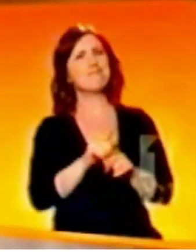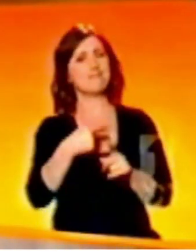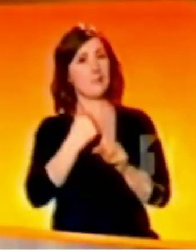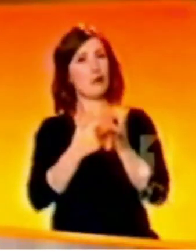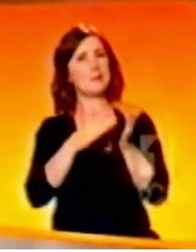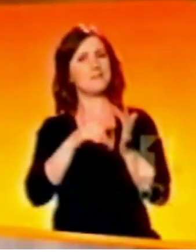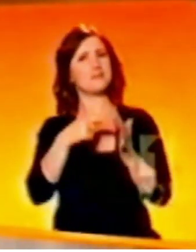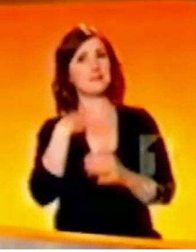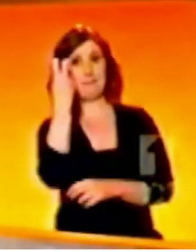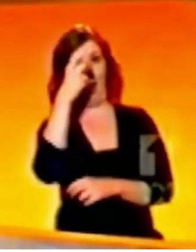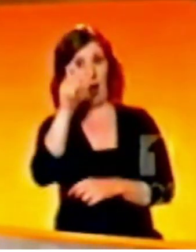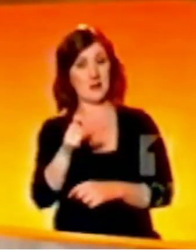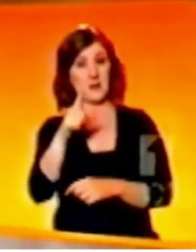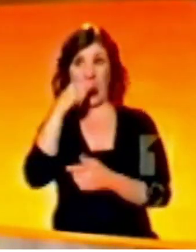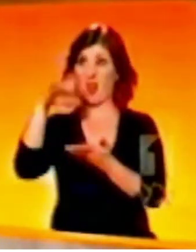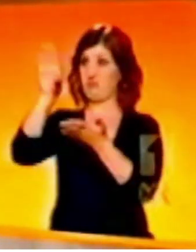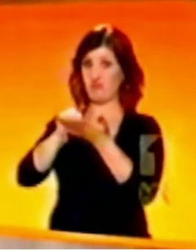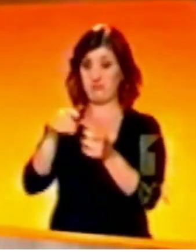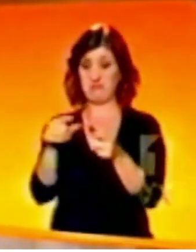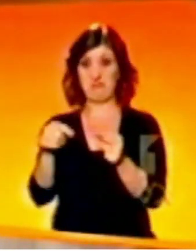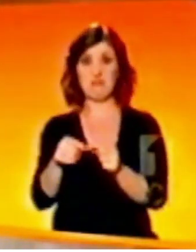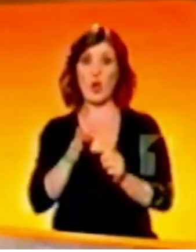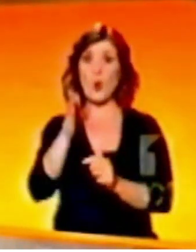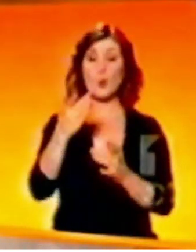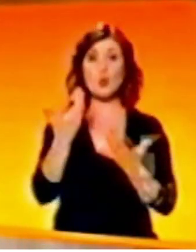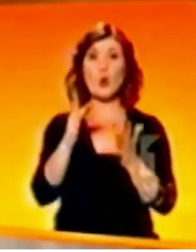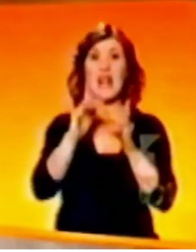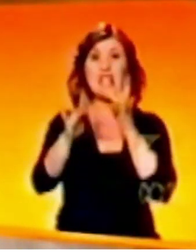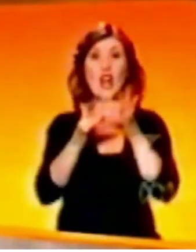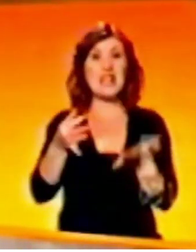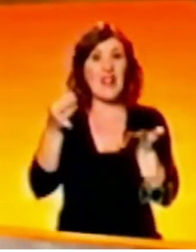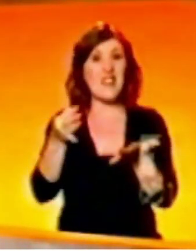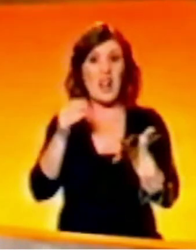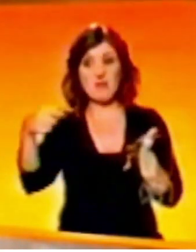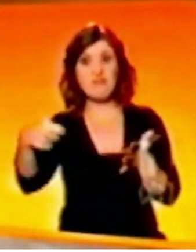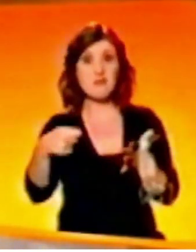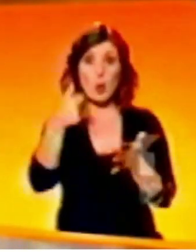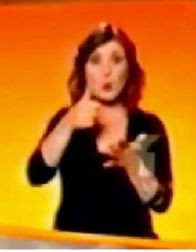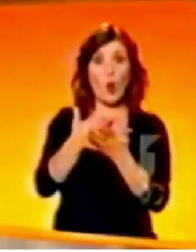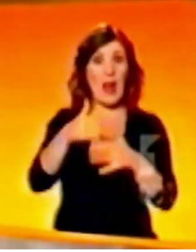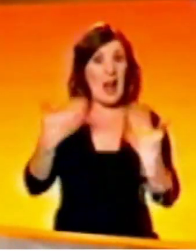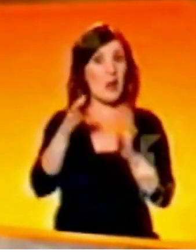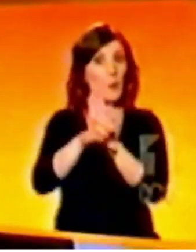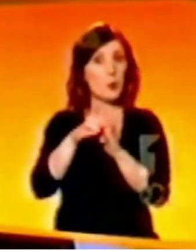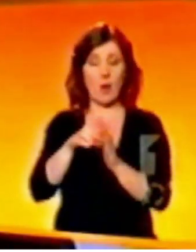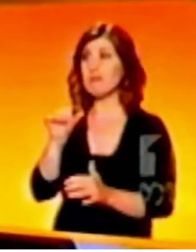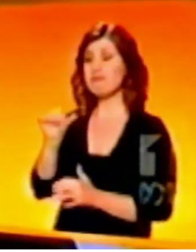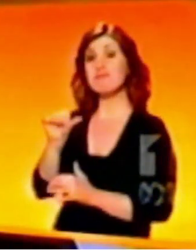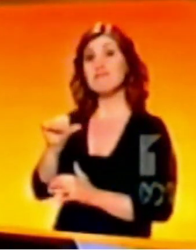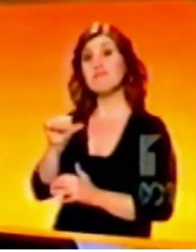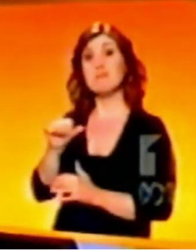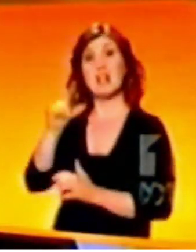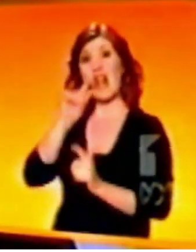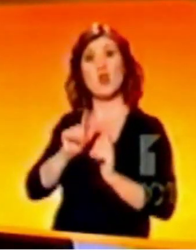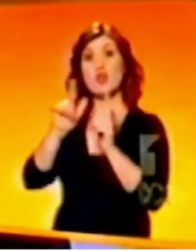I take this screen reader on a memory stick, walk into an internet cafe and independently use their computers? Absolutely. You can just go